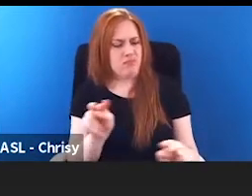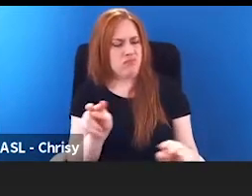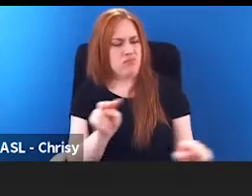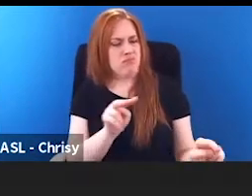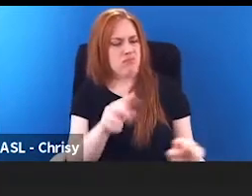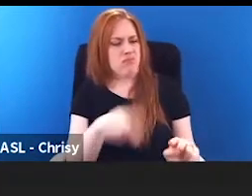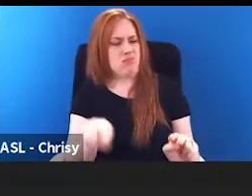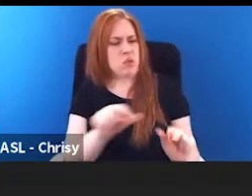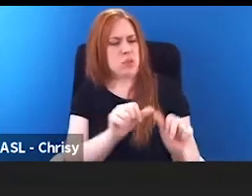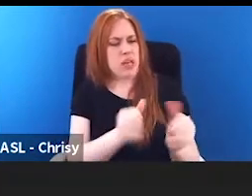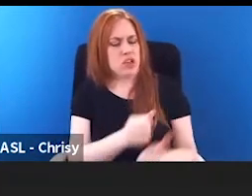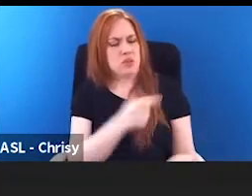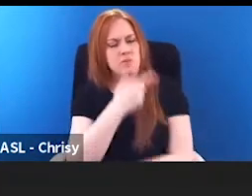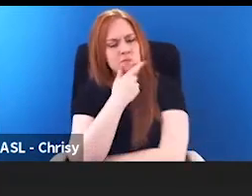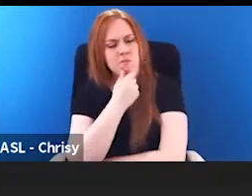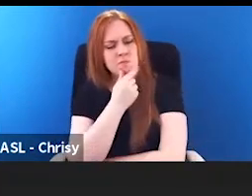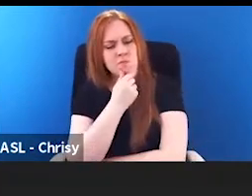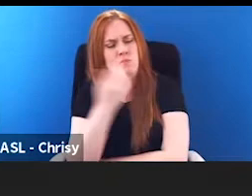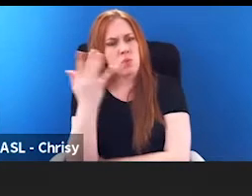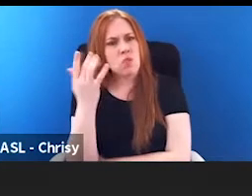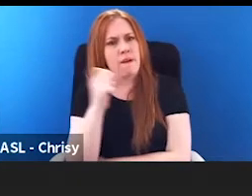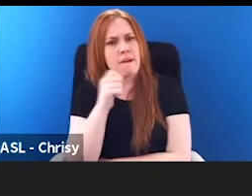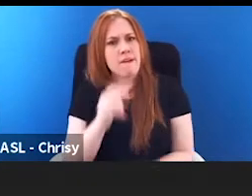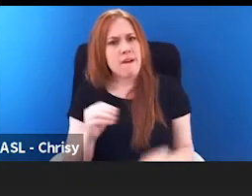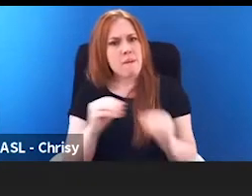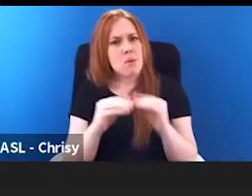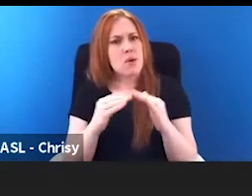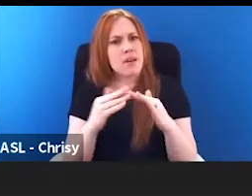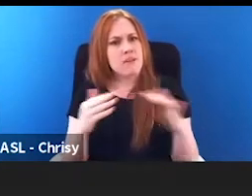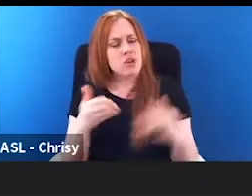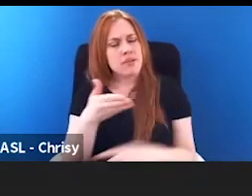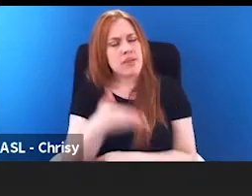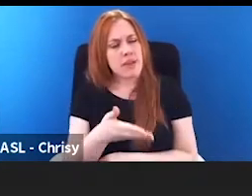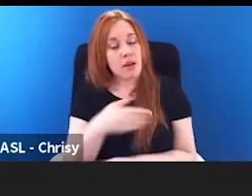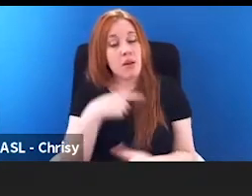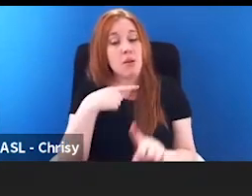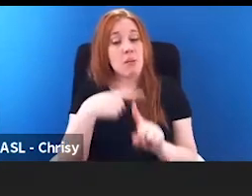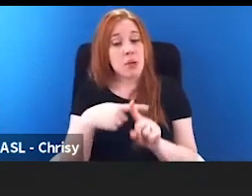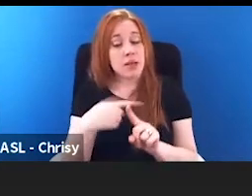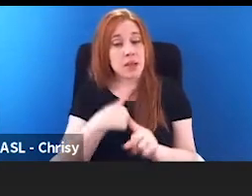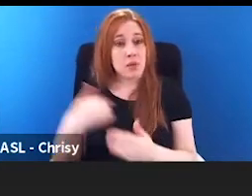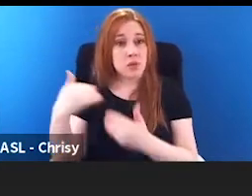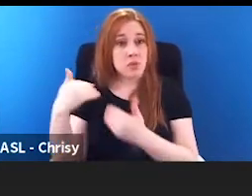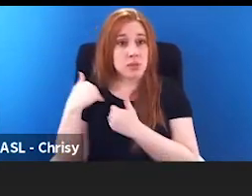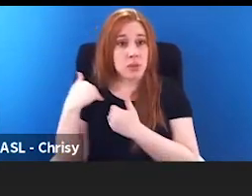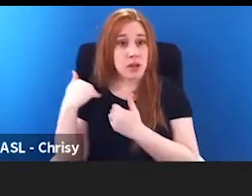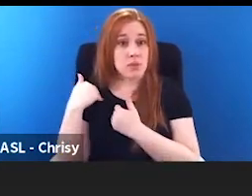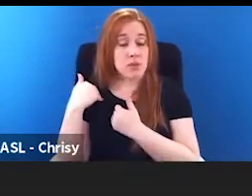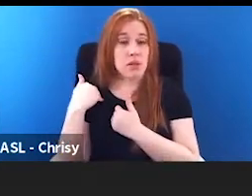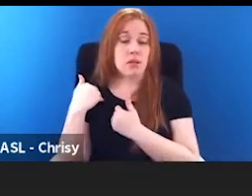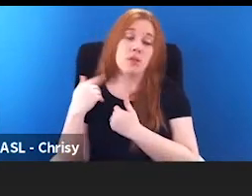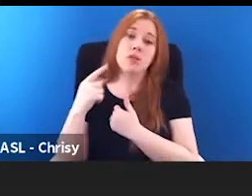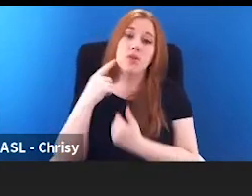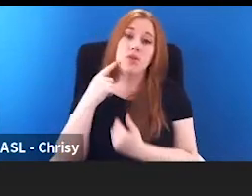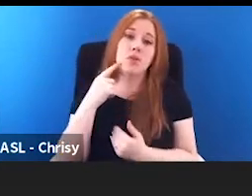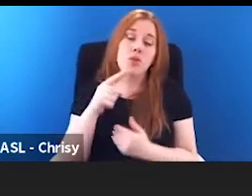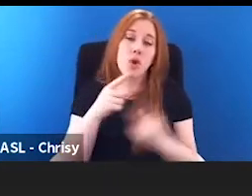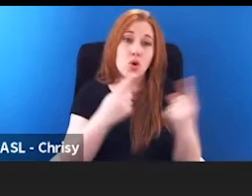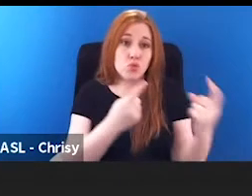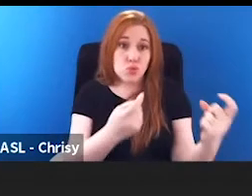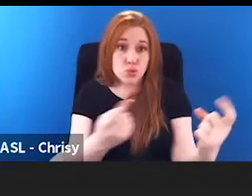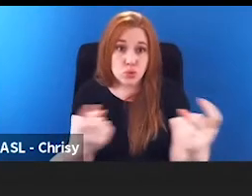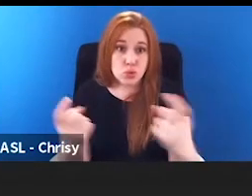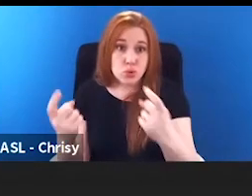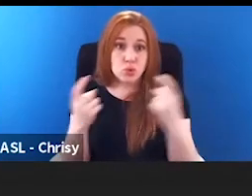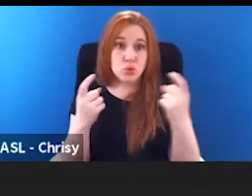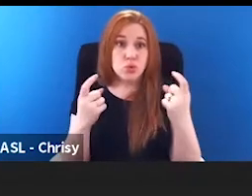agencies and asking why there was not more diversity there. Also being responsible for recruitment and